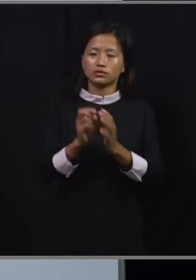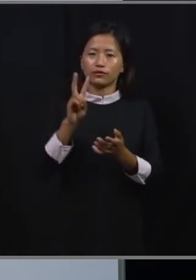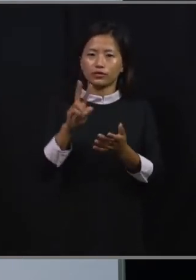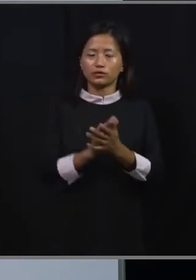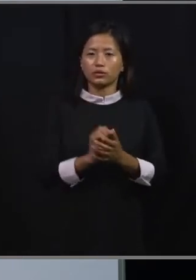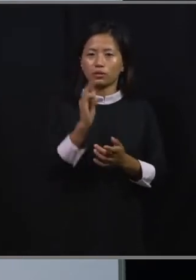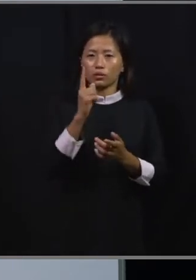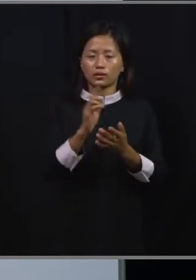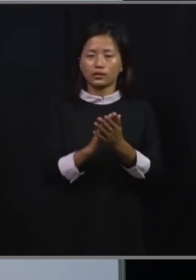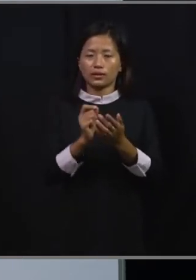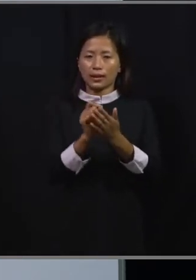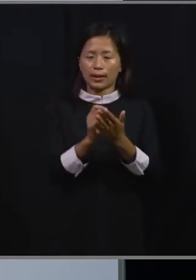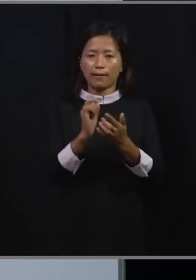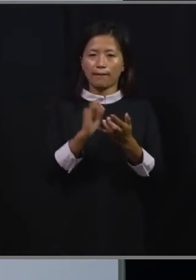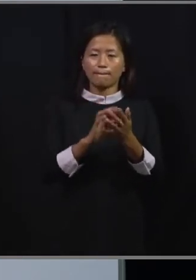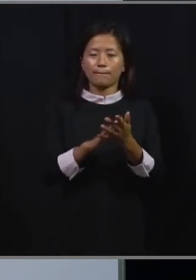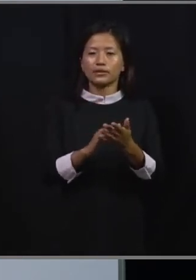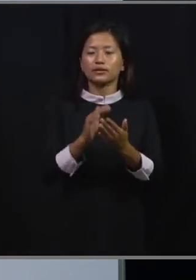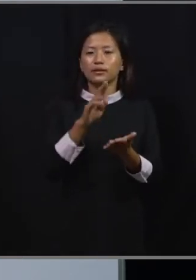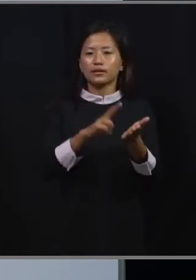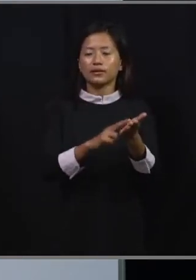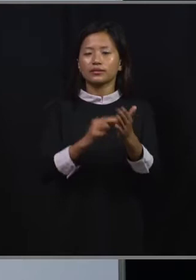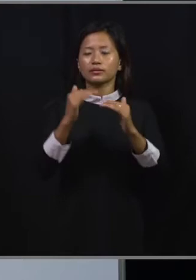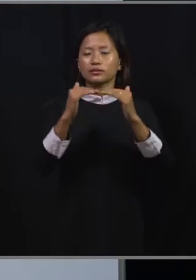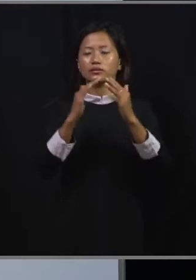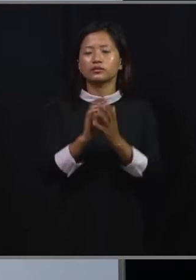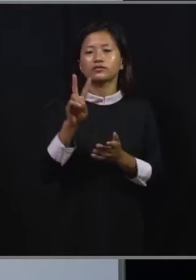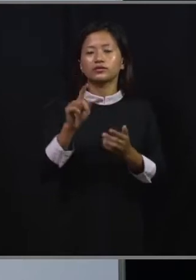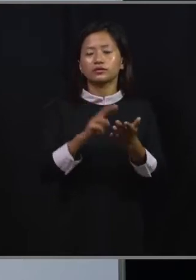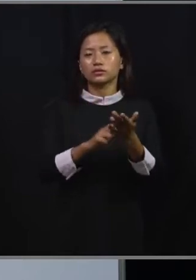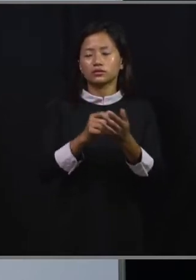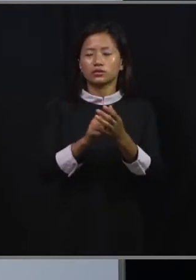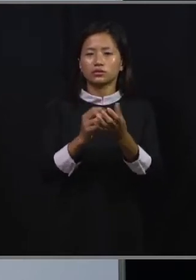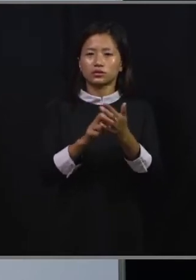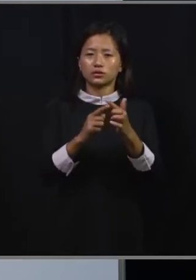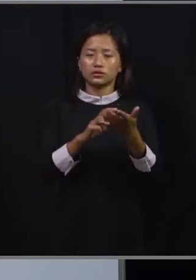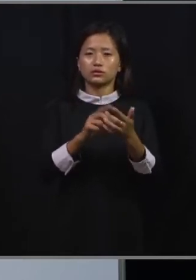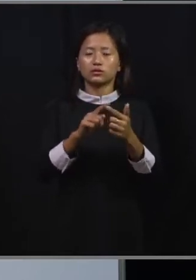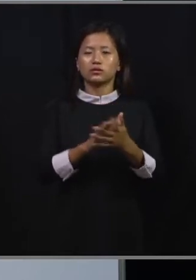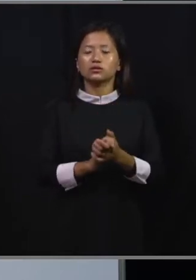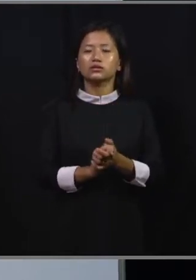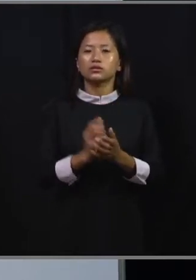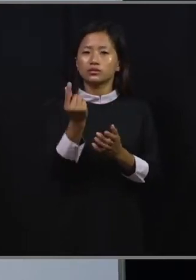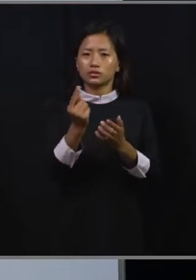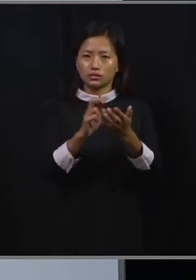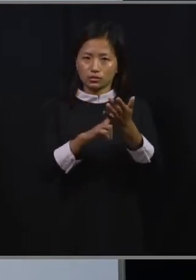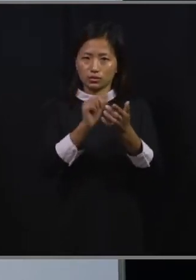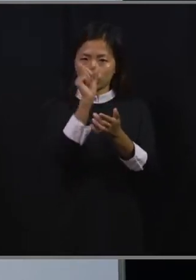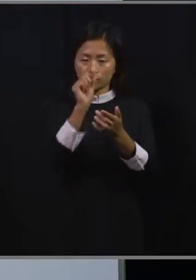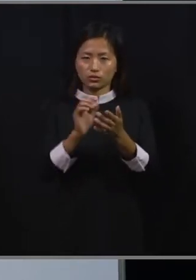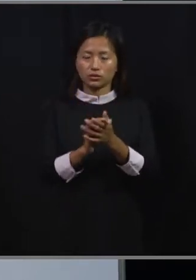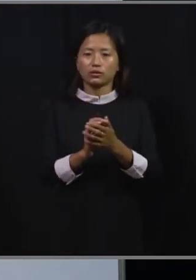implies M equal V naught divided by U naught